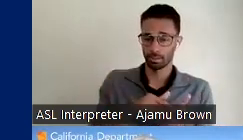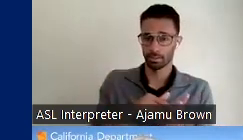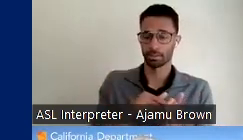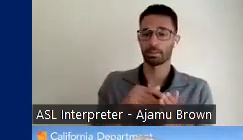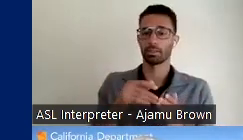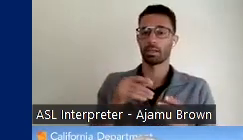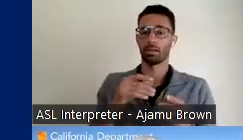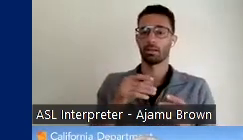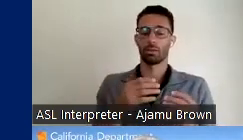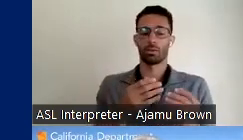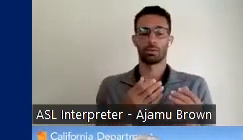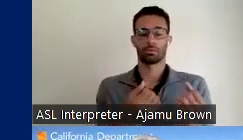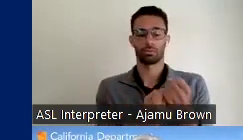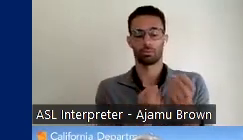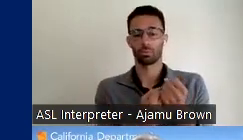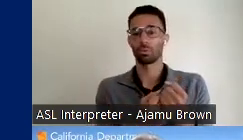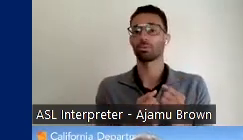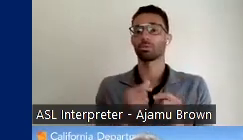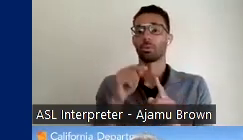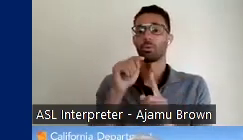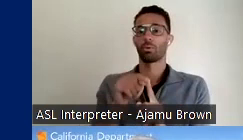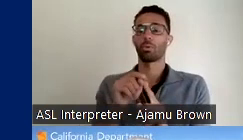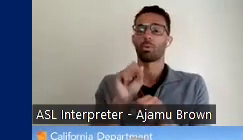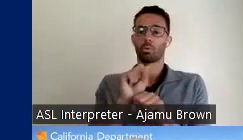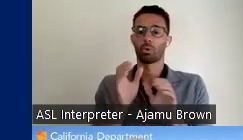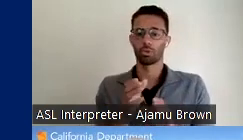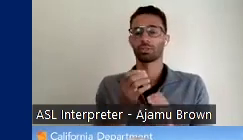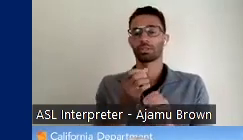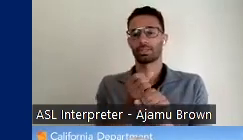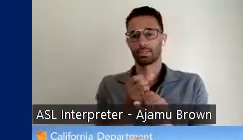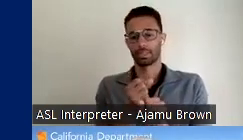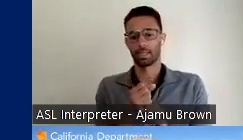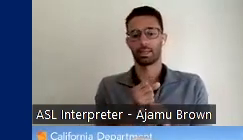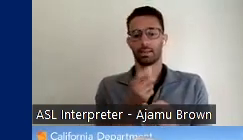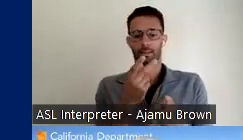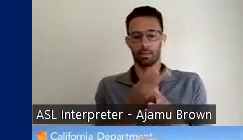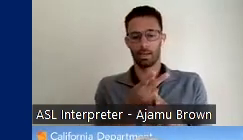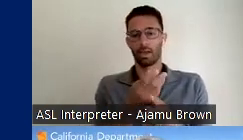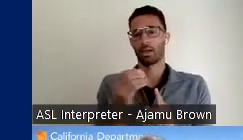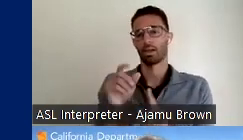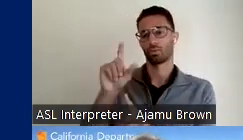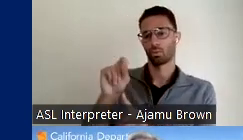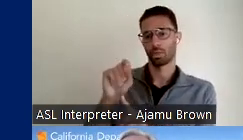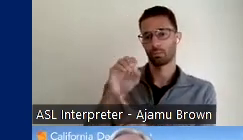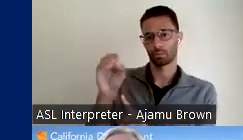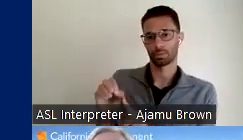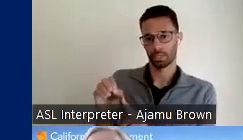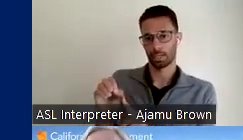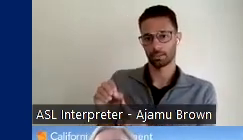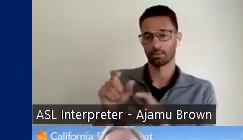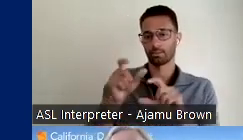workers are the ones that are getting the care and 20% only going for administration. And what's happened